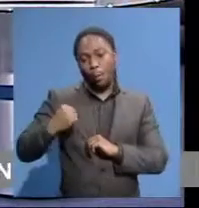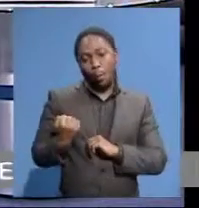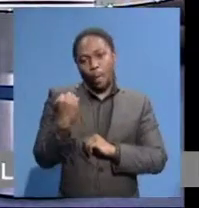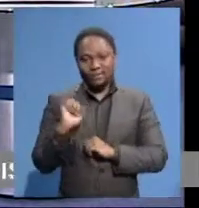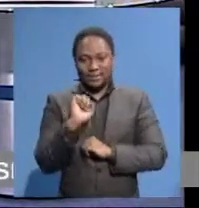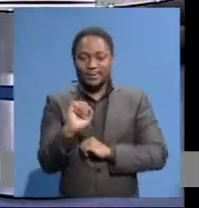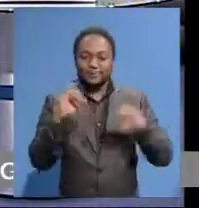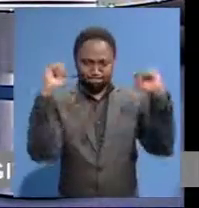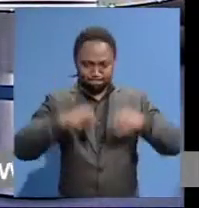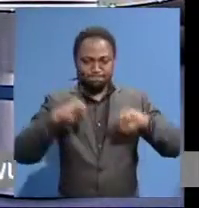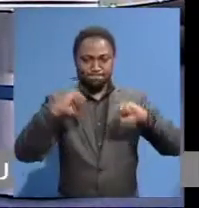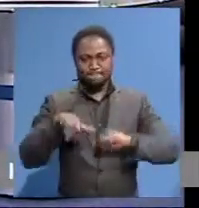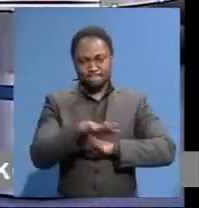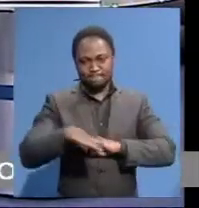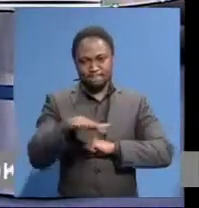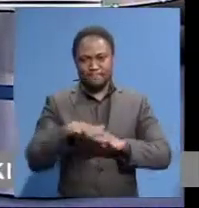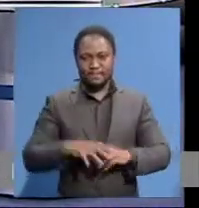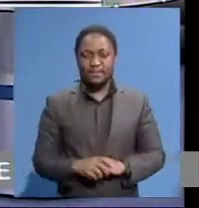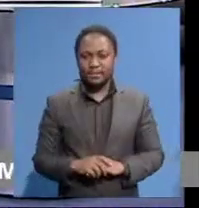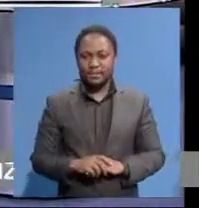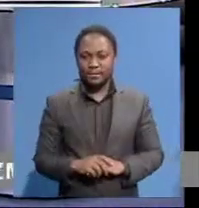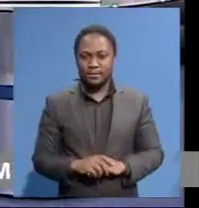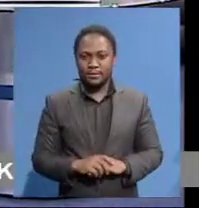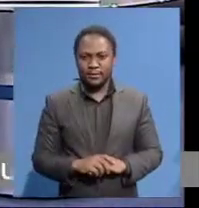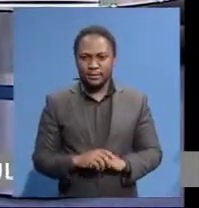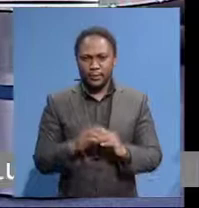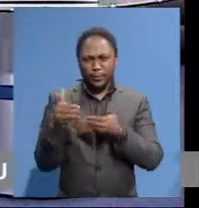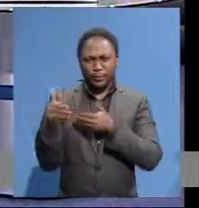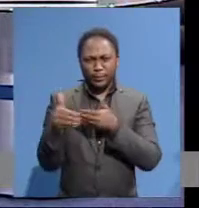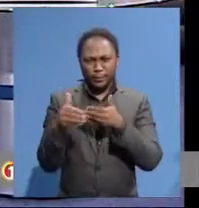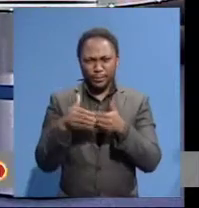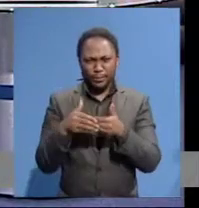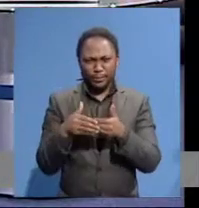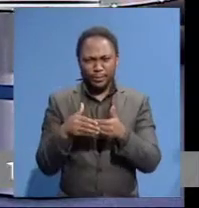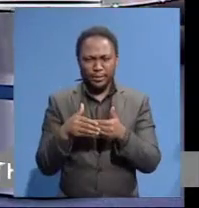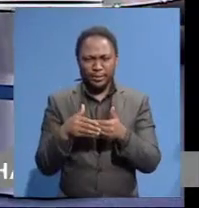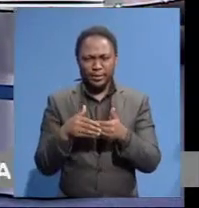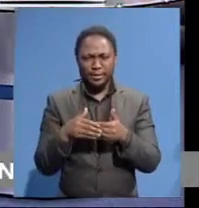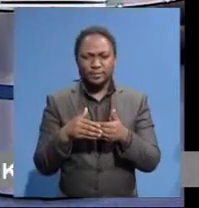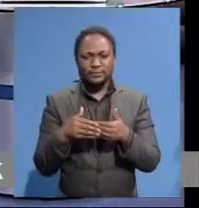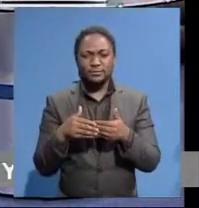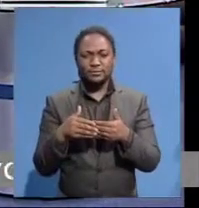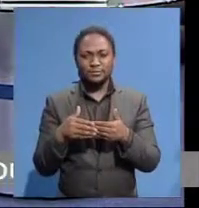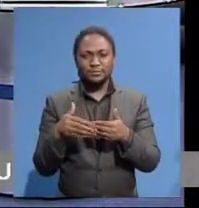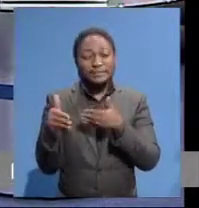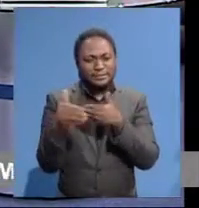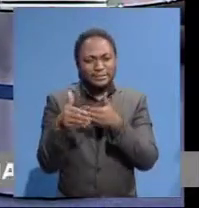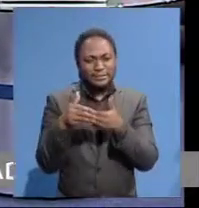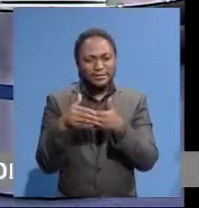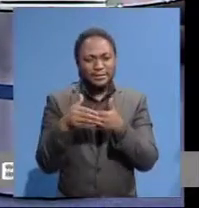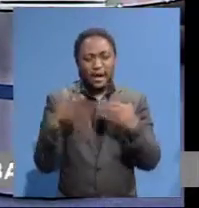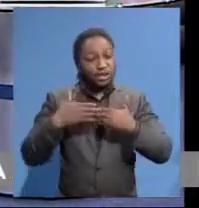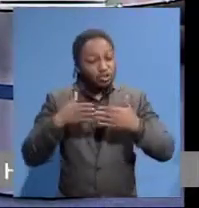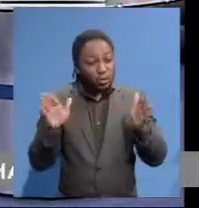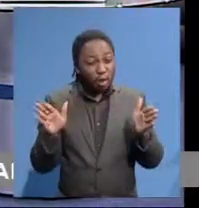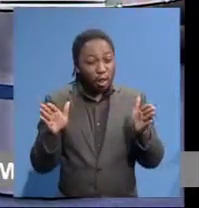of children who looked like they're all professionals. Walking distance from the general hospital. It's just around there. Yes, okay. And it is said, you mentioned the 4